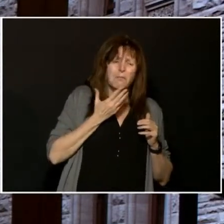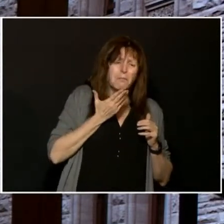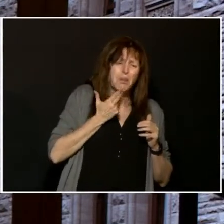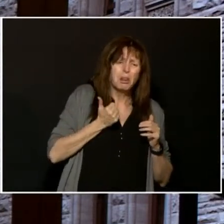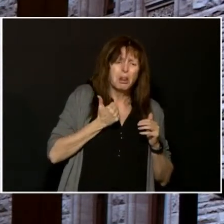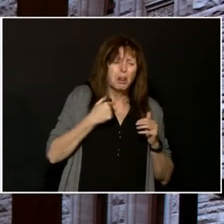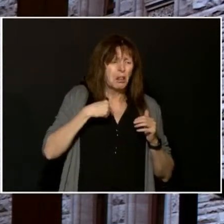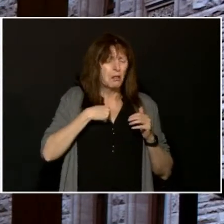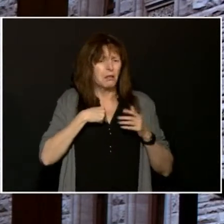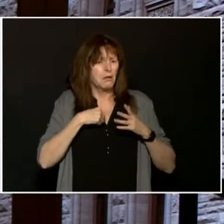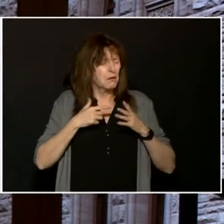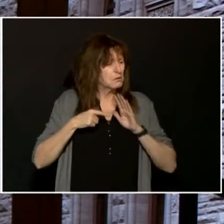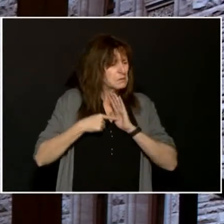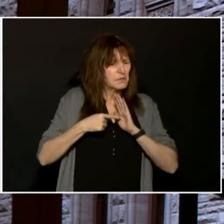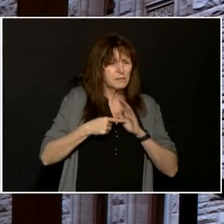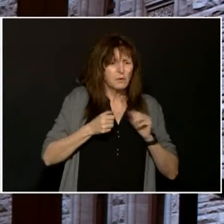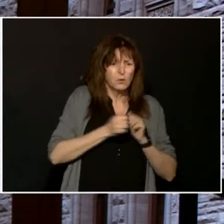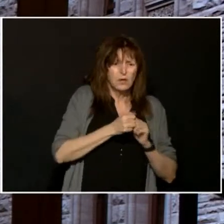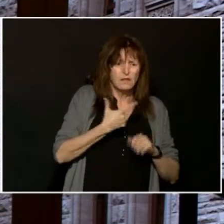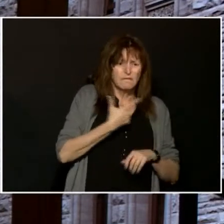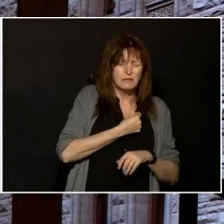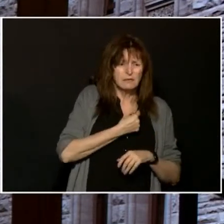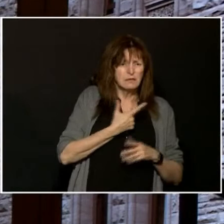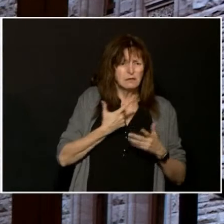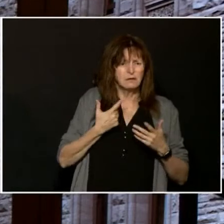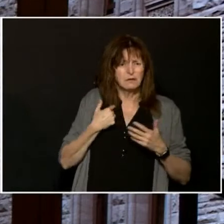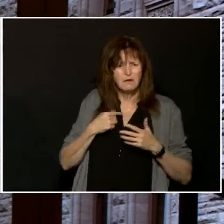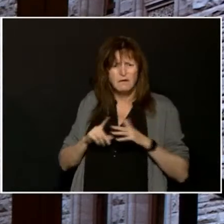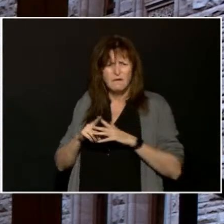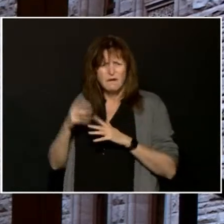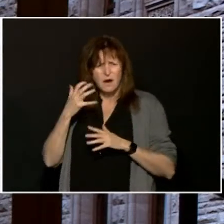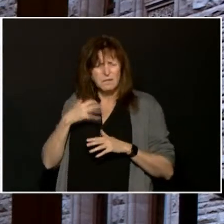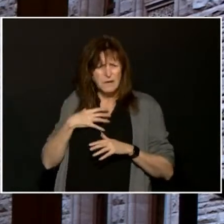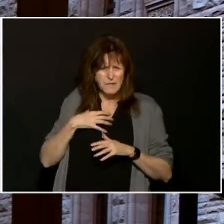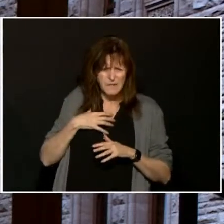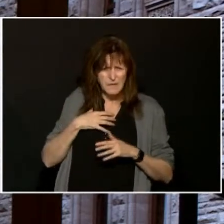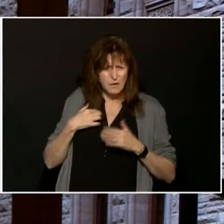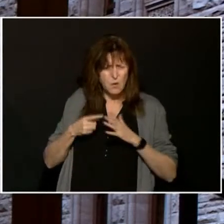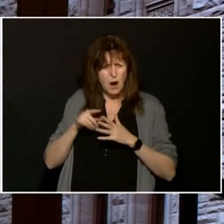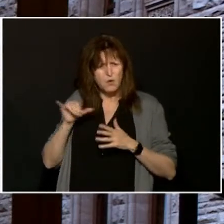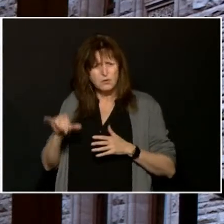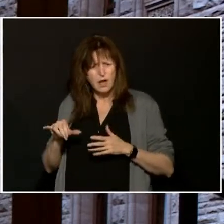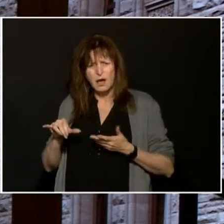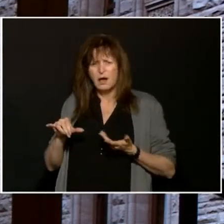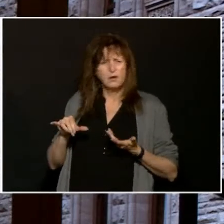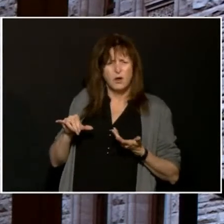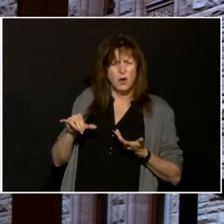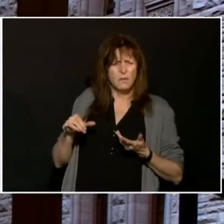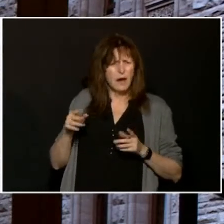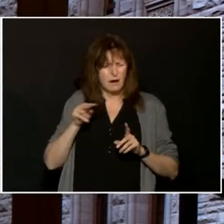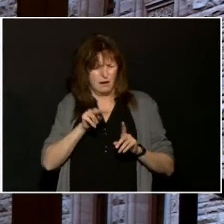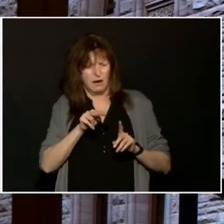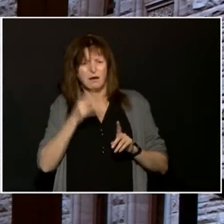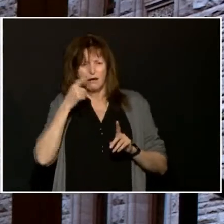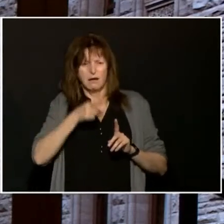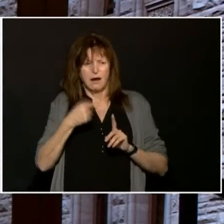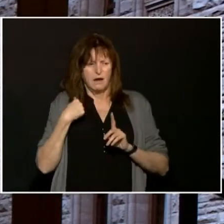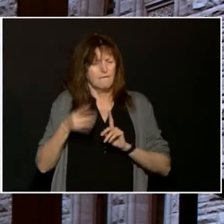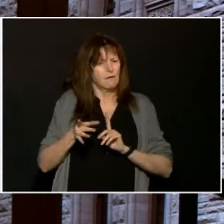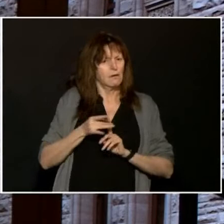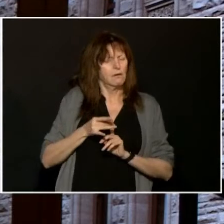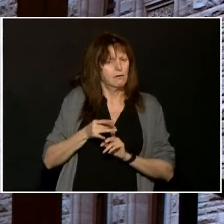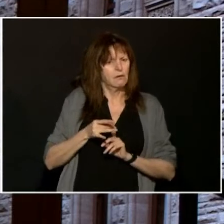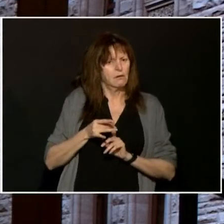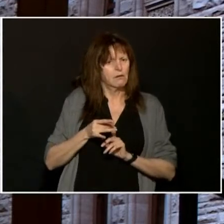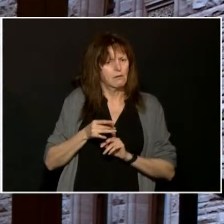milder symptoms and not requiring hospitalization. So where we're reassured with one dose, I'd like to be really reassured as we try to move through